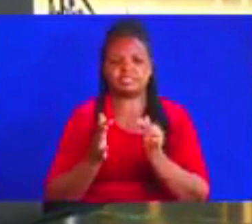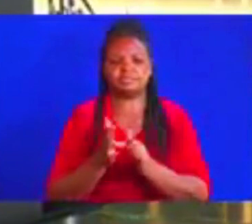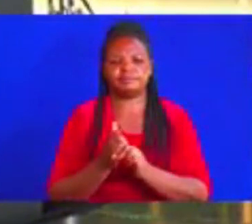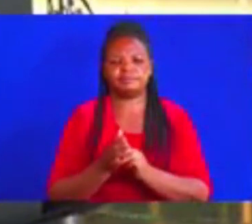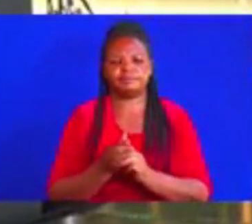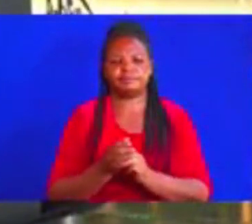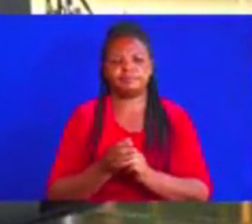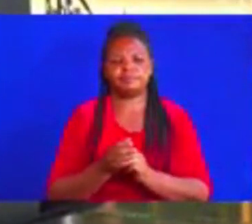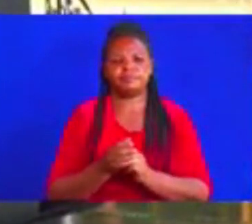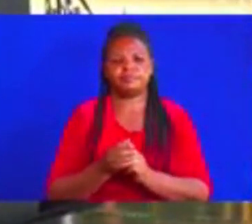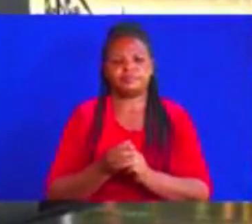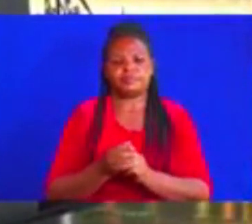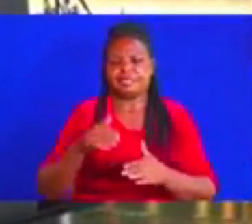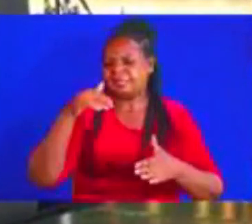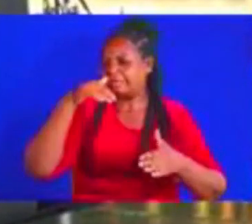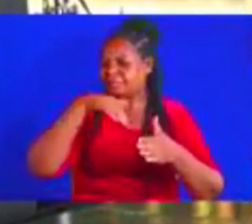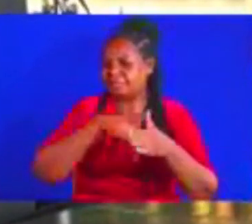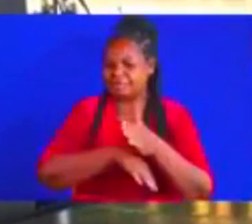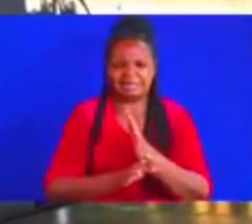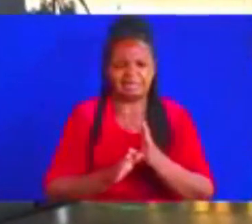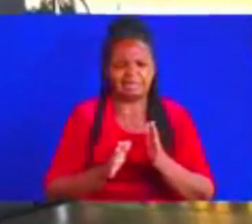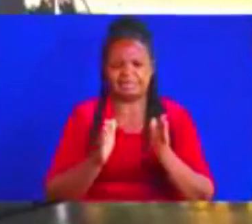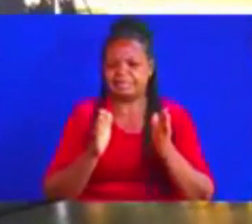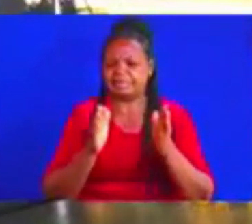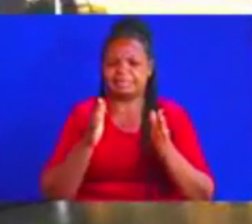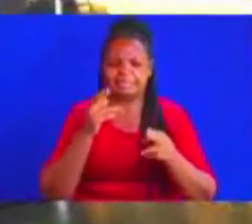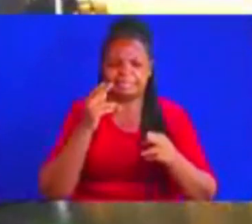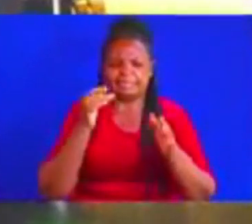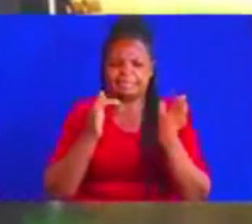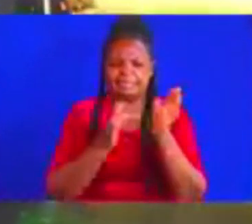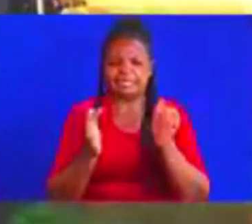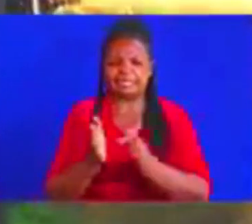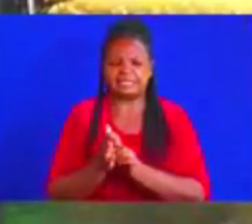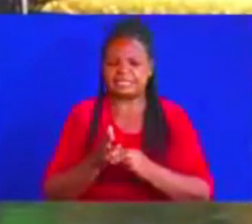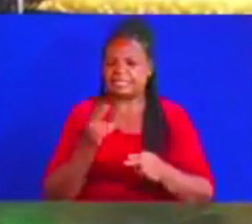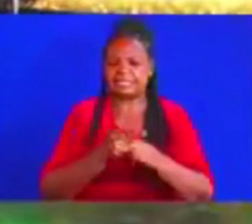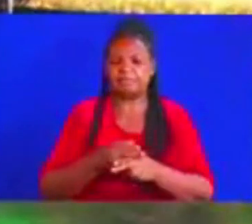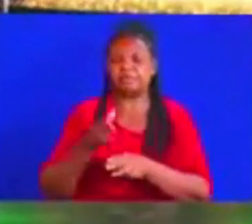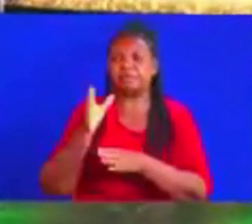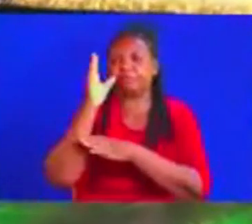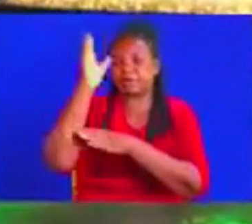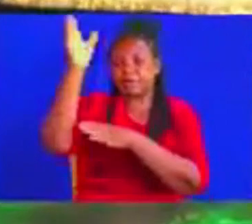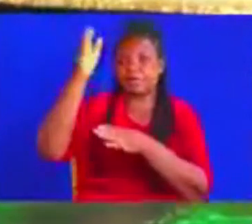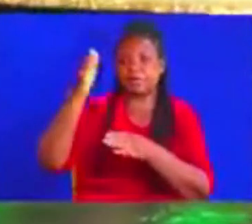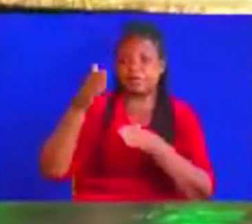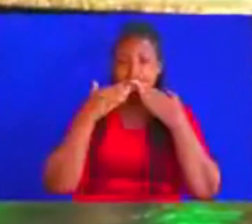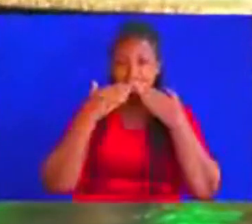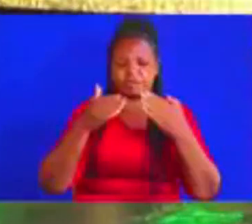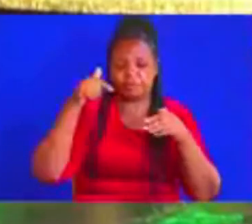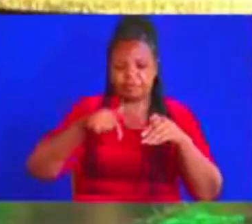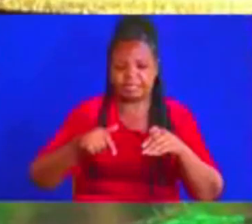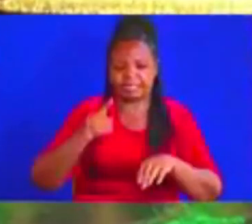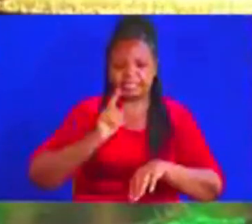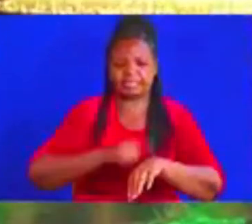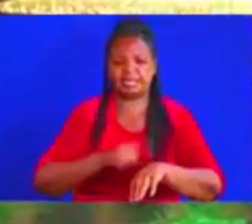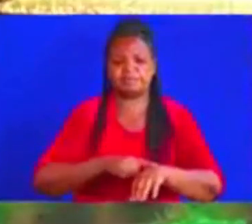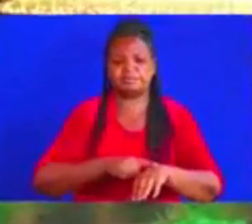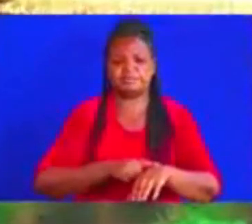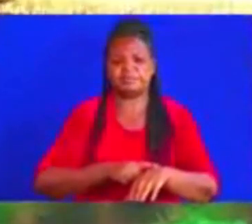For in Jesus' matchless name we have prayed. Father, we thank you for this opportunity. Thank you for Rhema